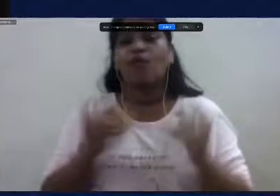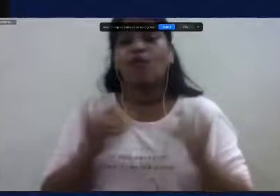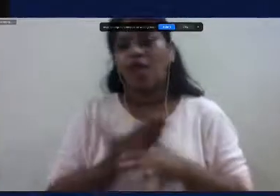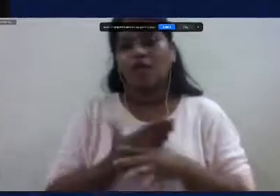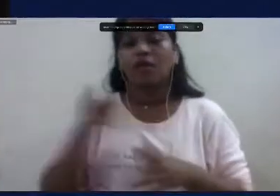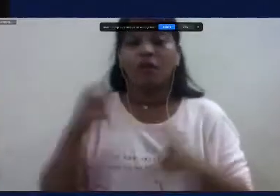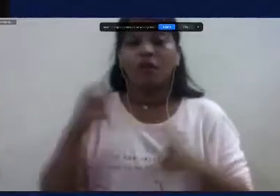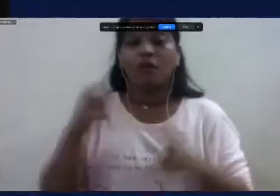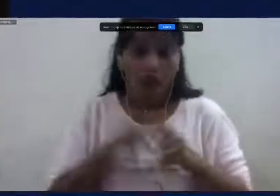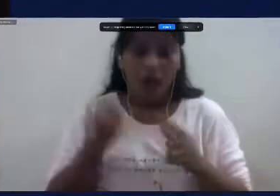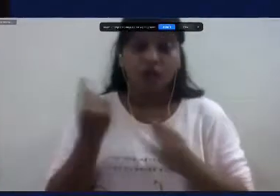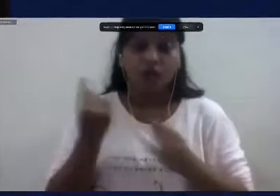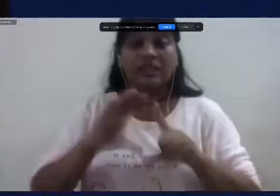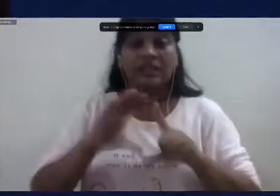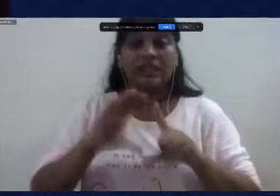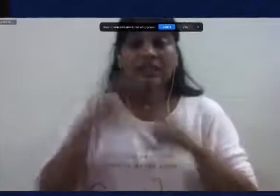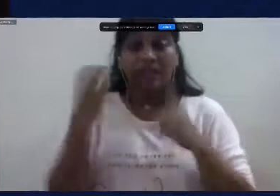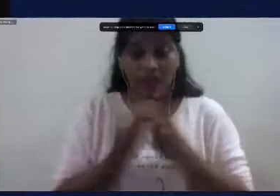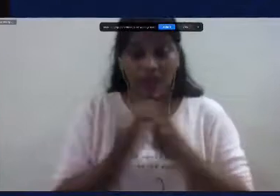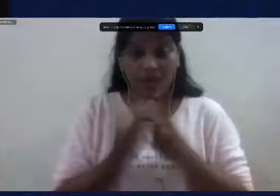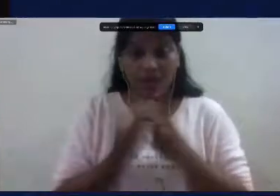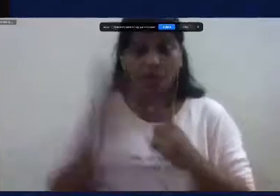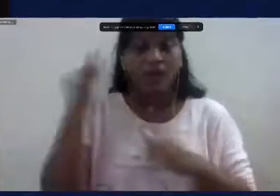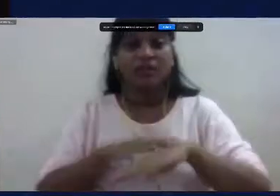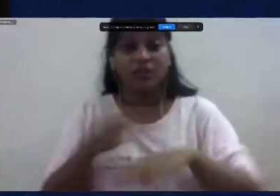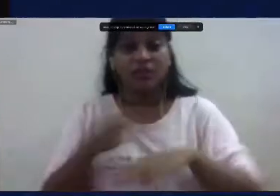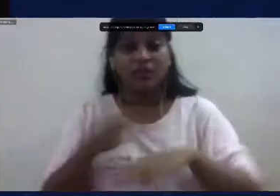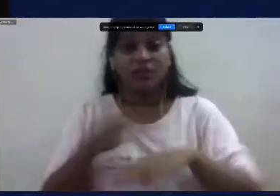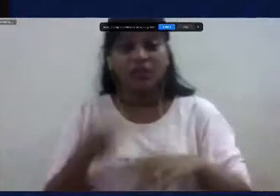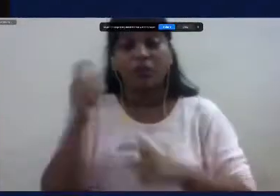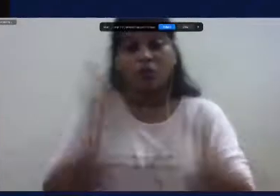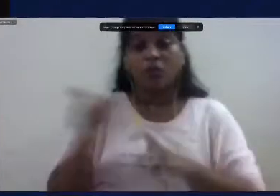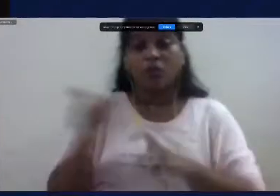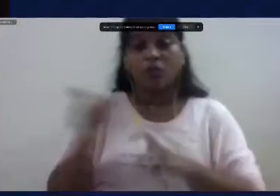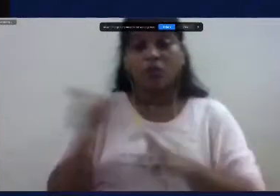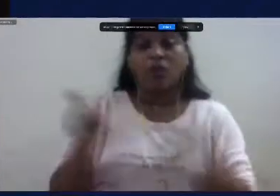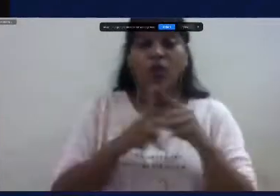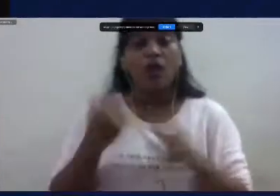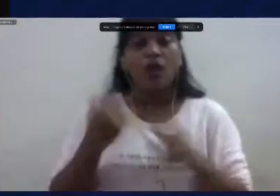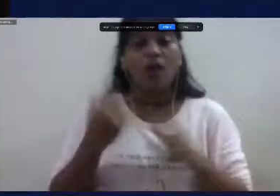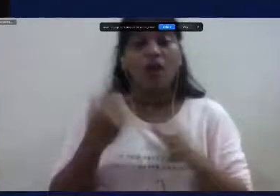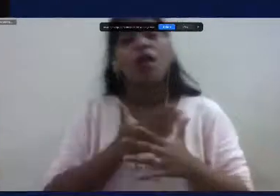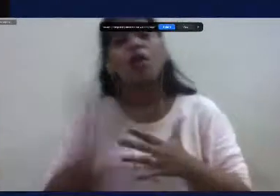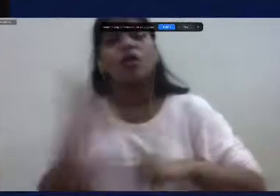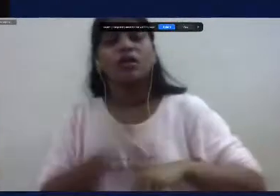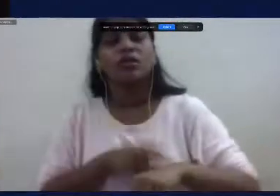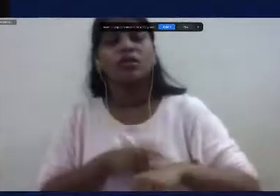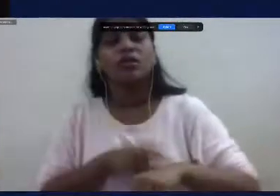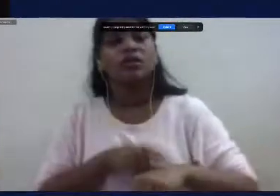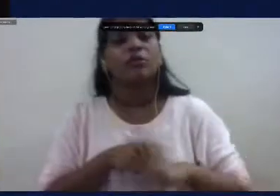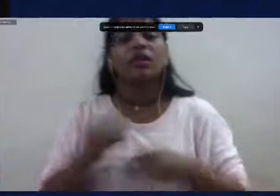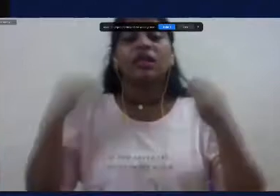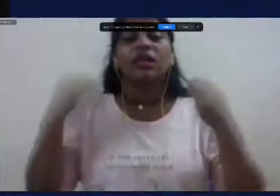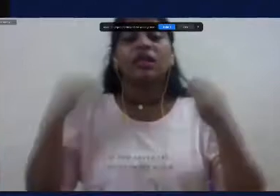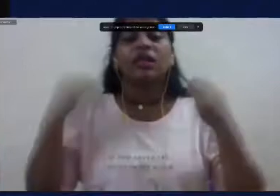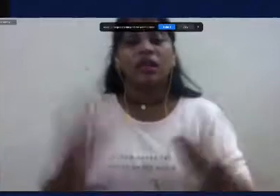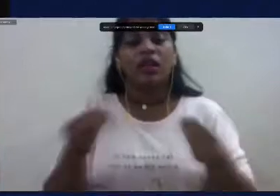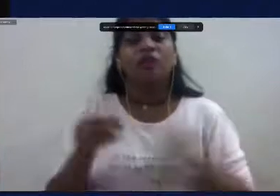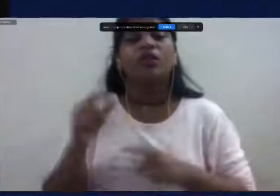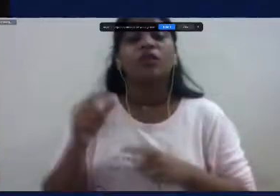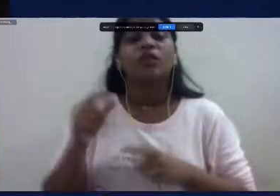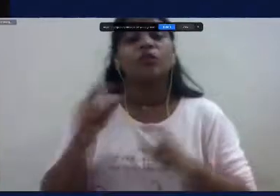got to use the community's experts, people who have been doing this for a long time, give them tools that are